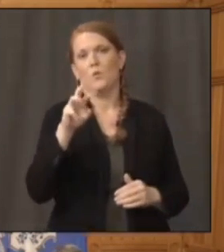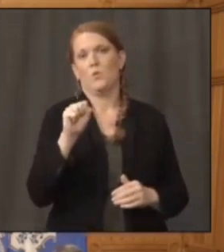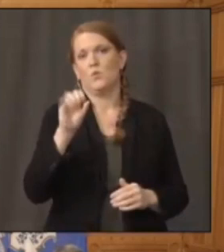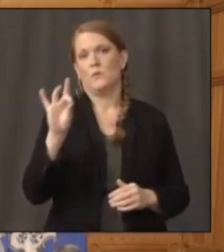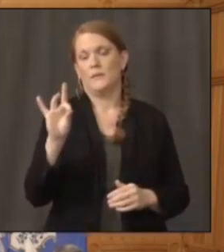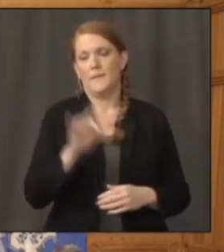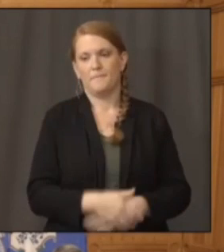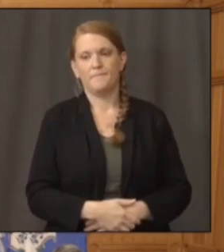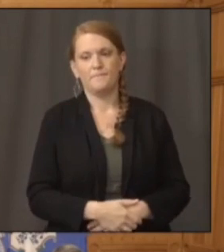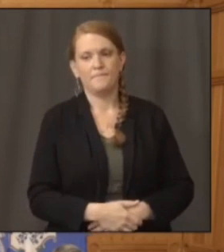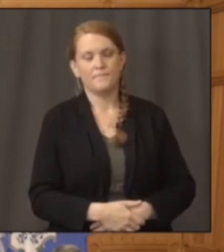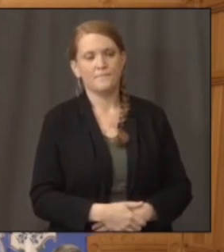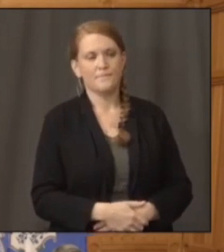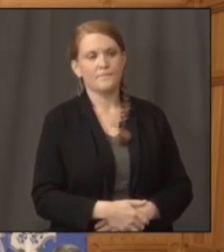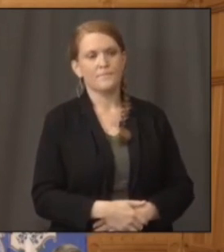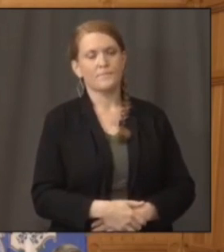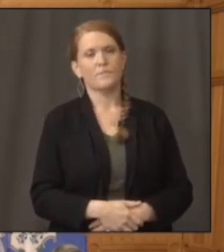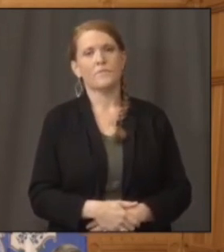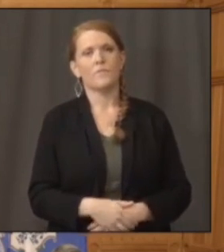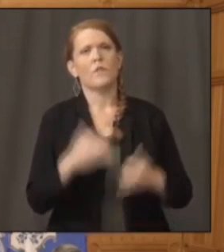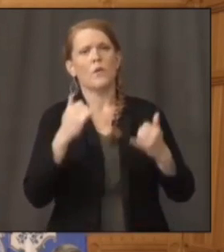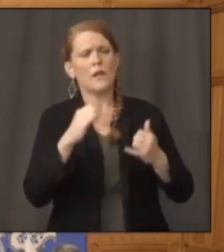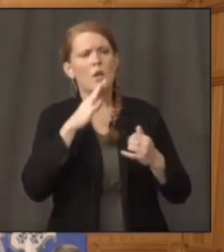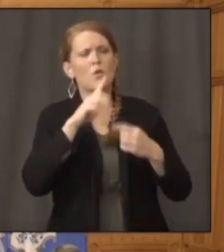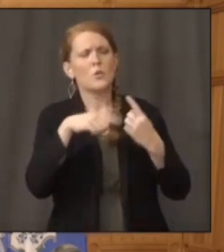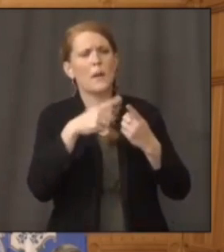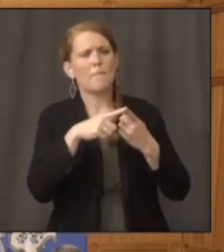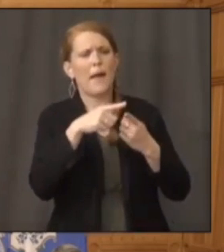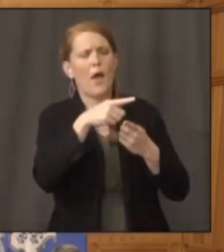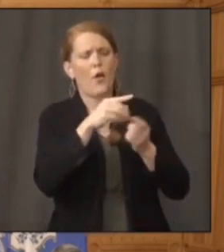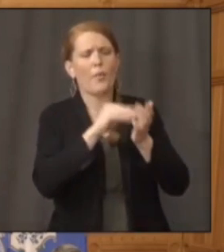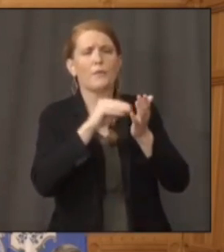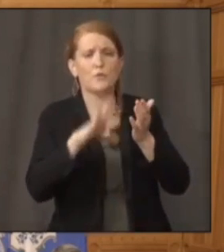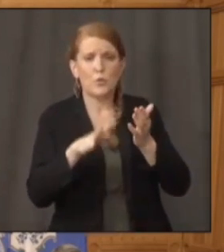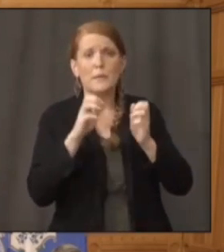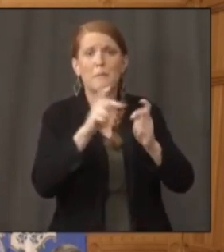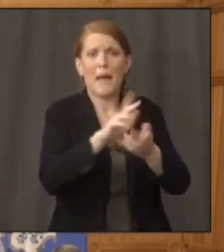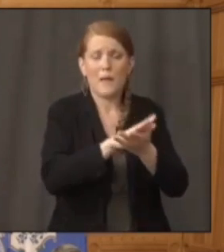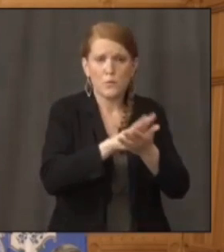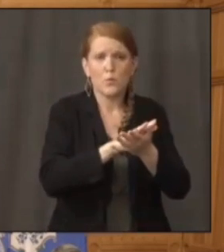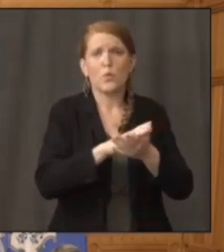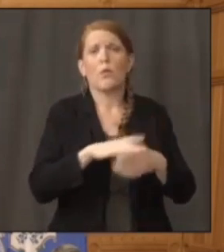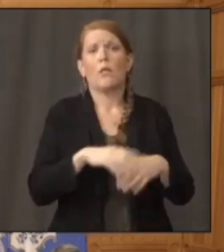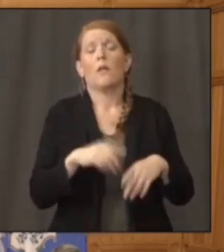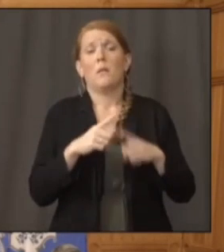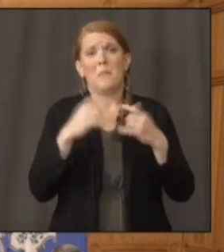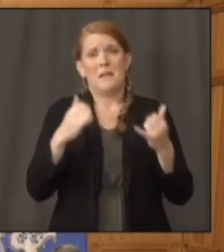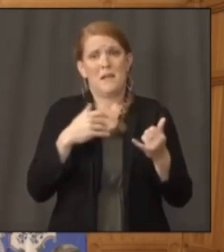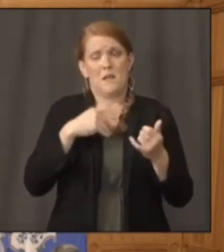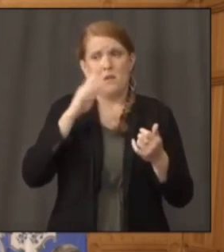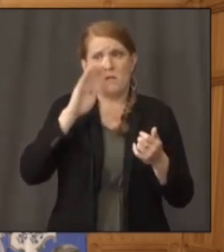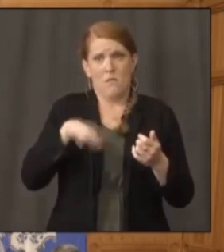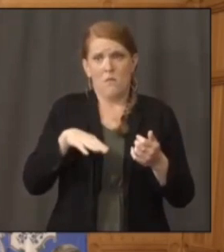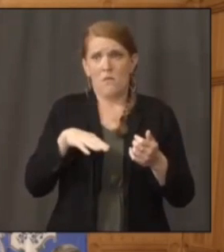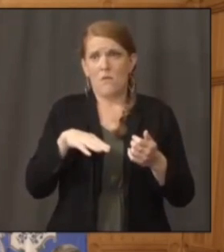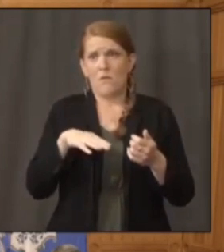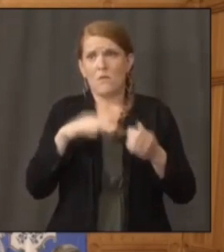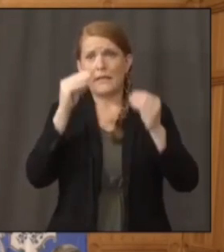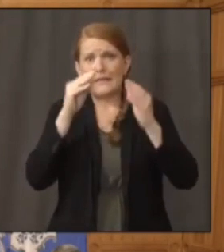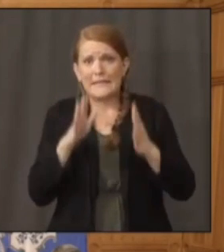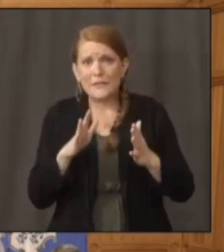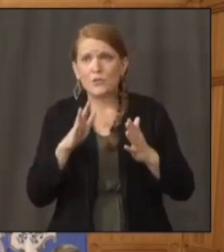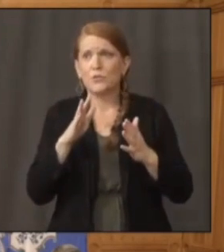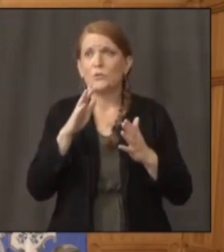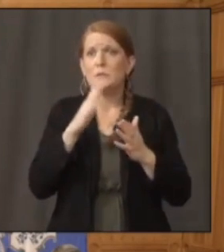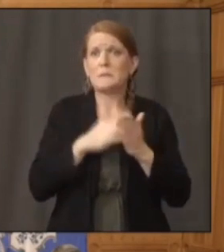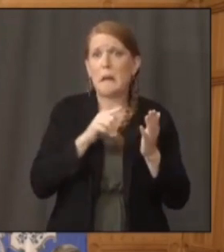Governor, we've been talking about the students going back to school, but what about the teachers? We're seeing small numbers of teachers testing positive or put into